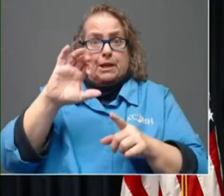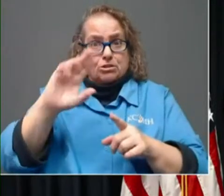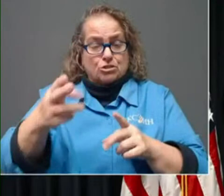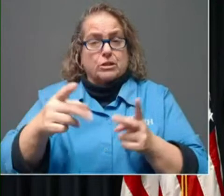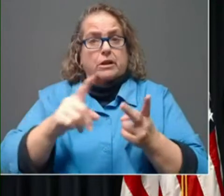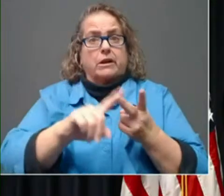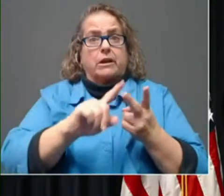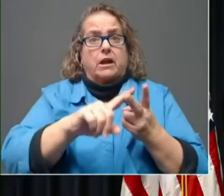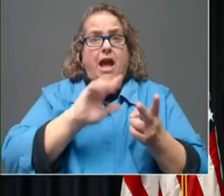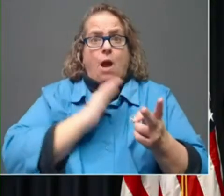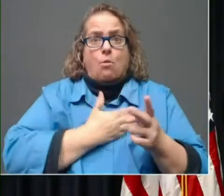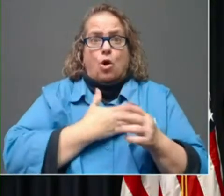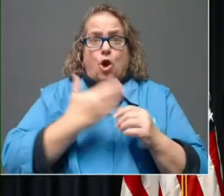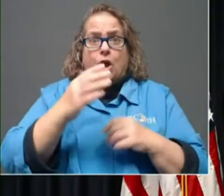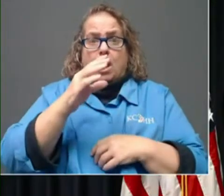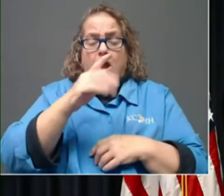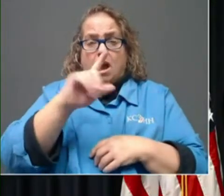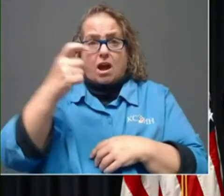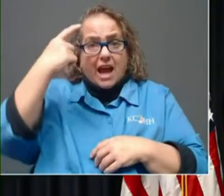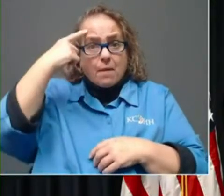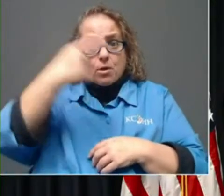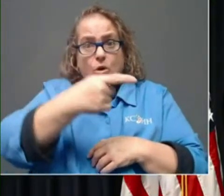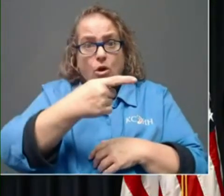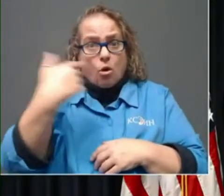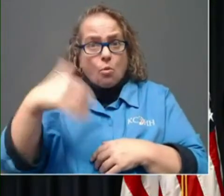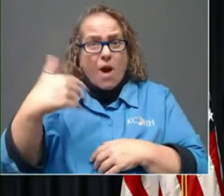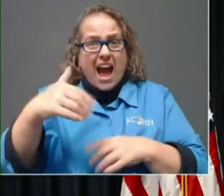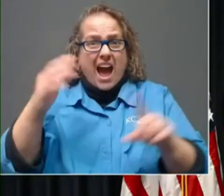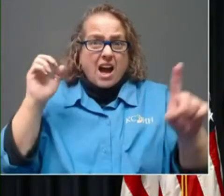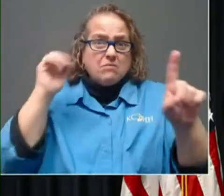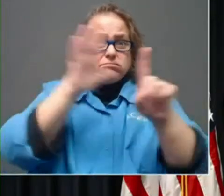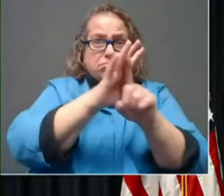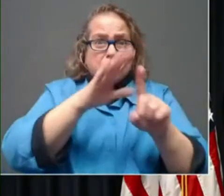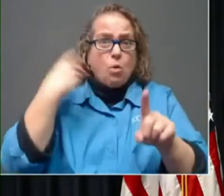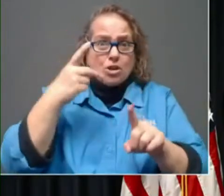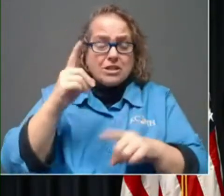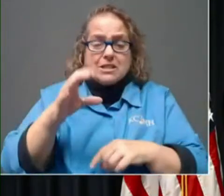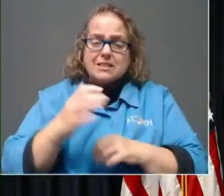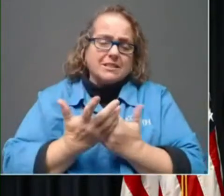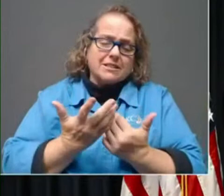got to treat it as such. Tom Latek from Kentucky Today.